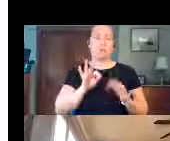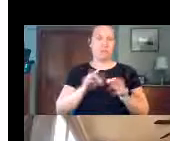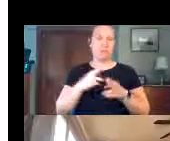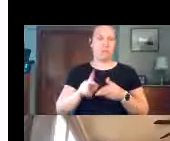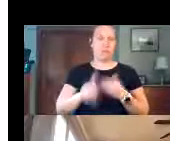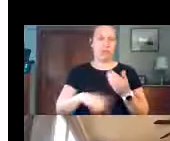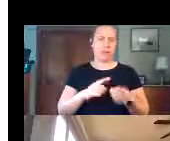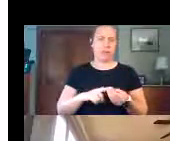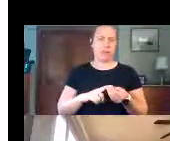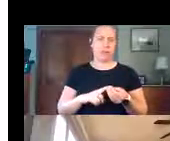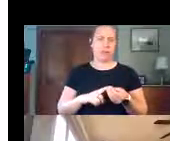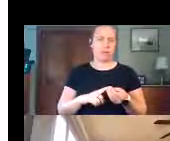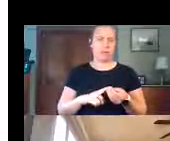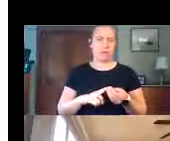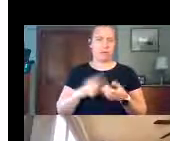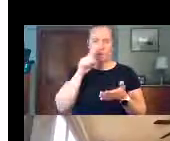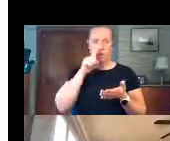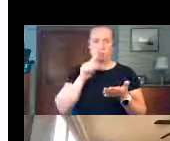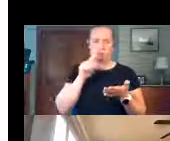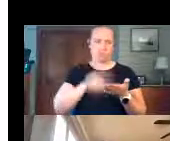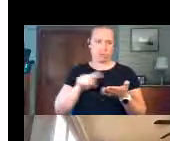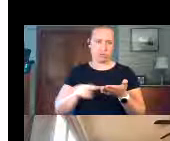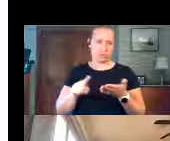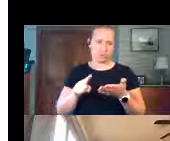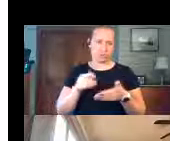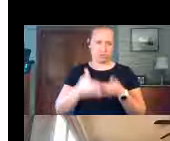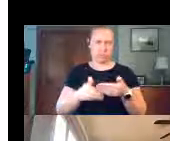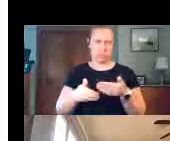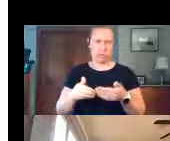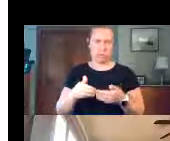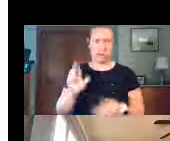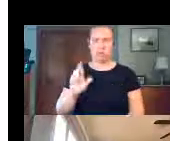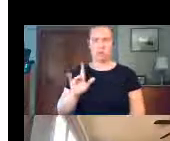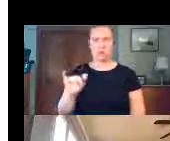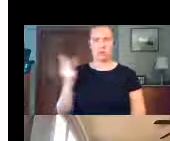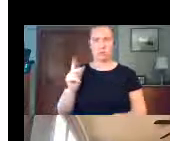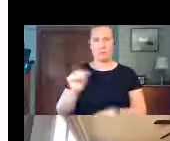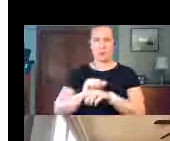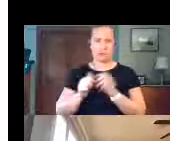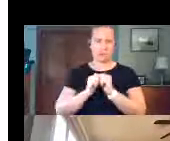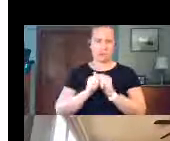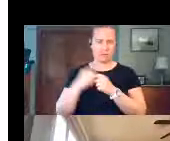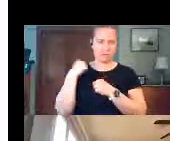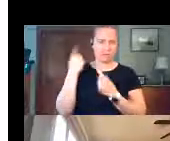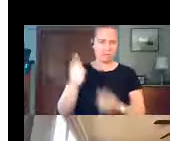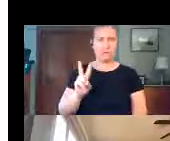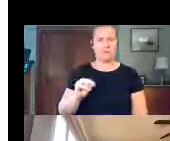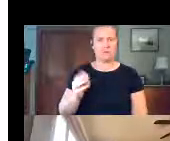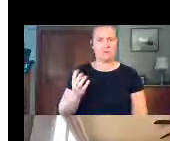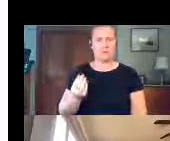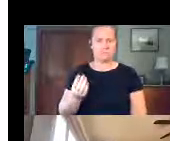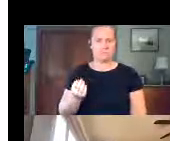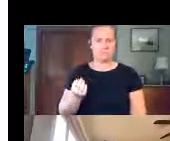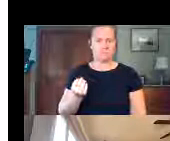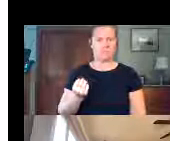a research trajectory that Randy and I have been working on together since around 2014.